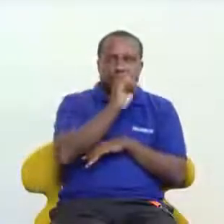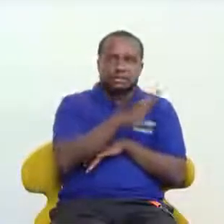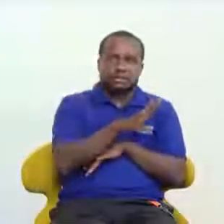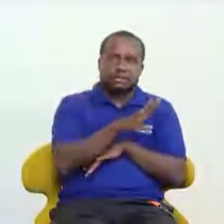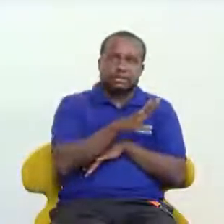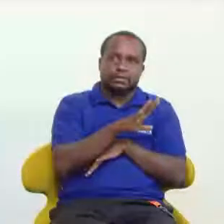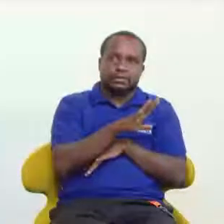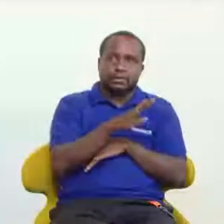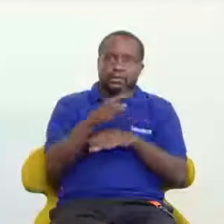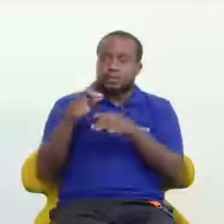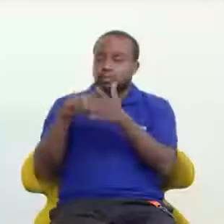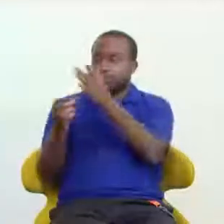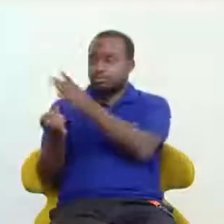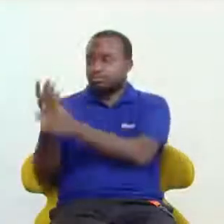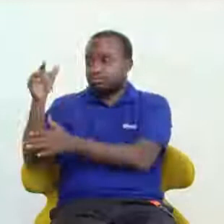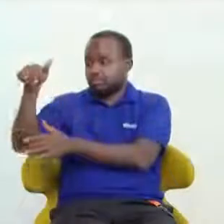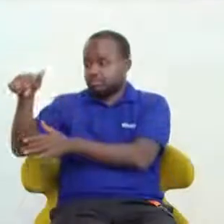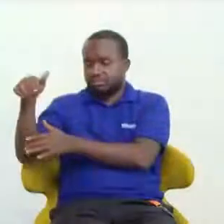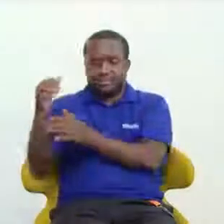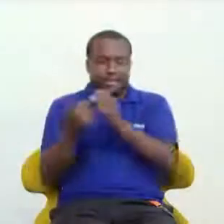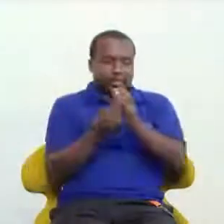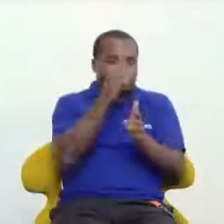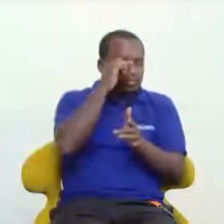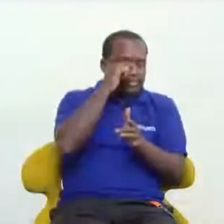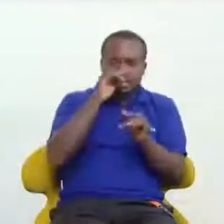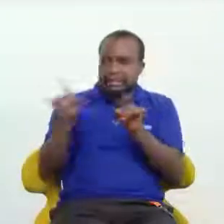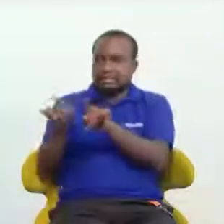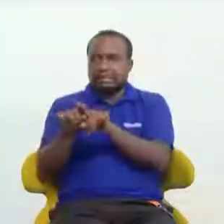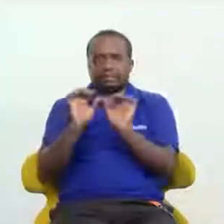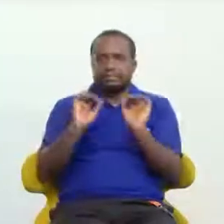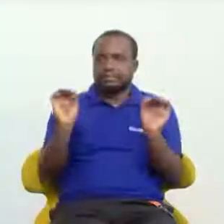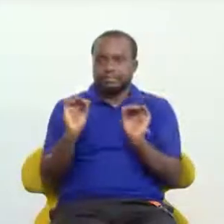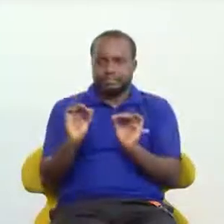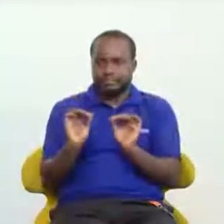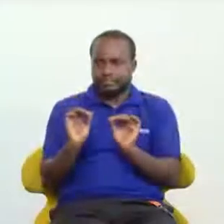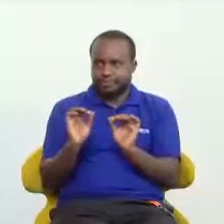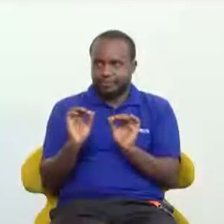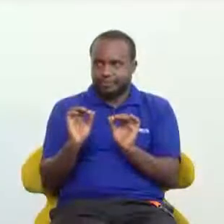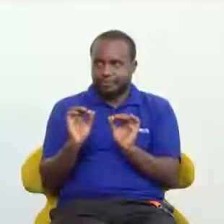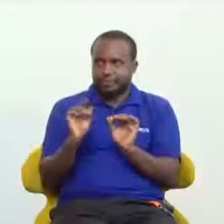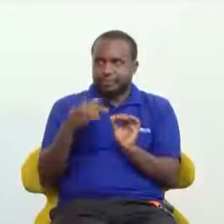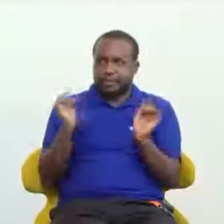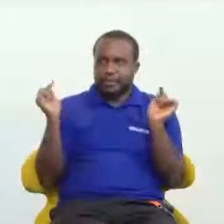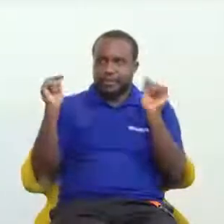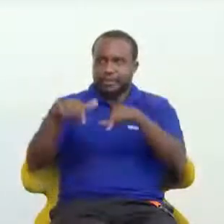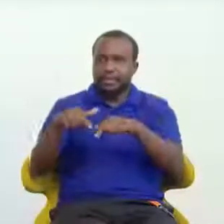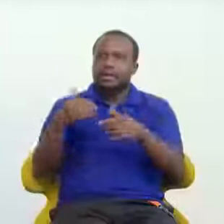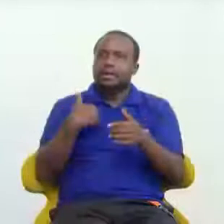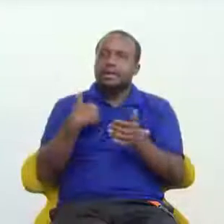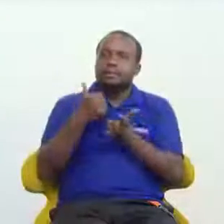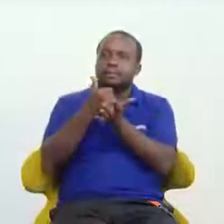View will not work properly in Mombasa because we didn't have the understanding. We don't have and we are here to build up that